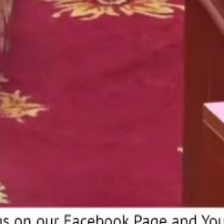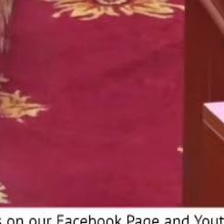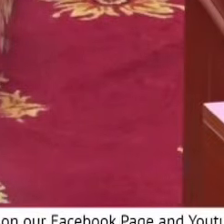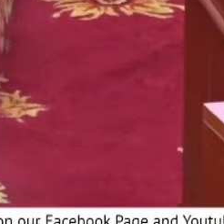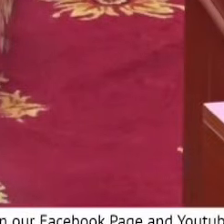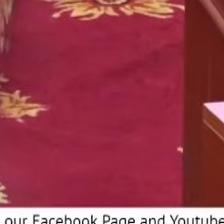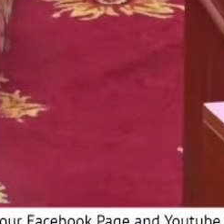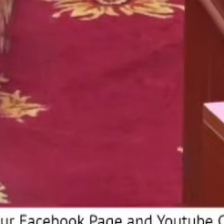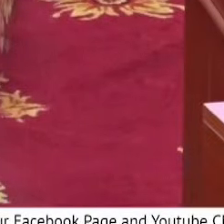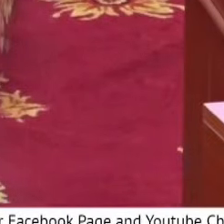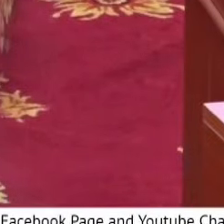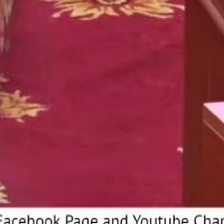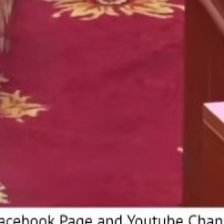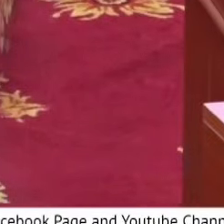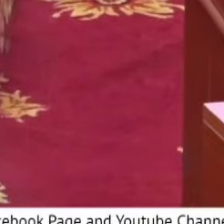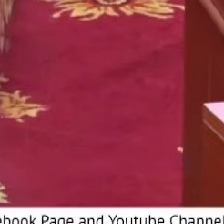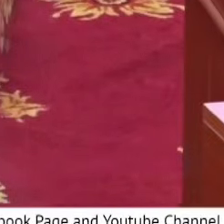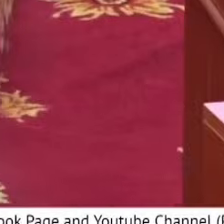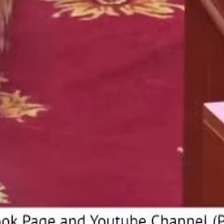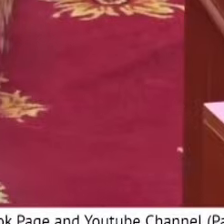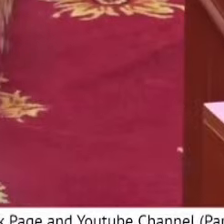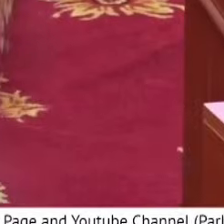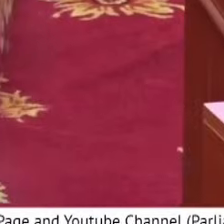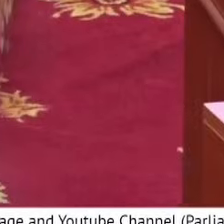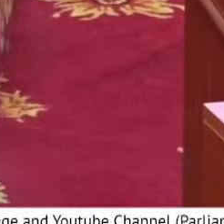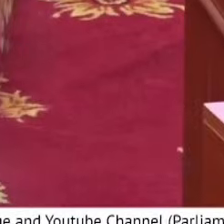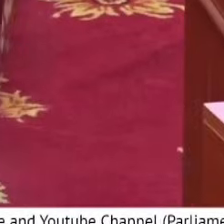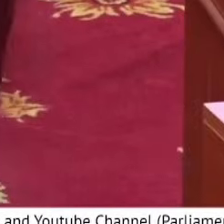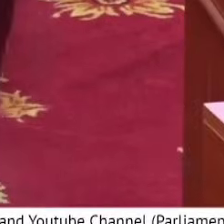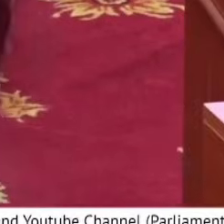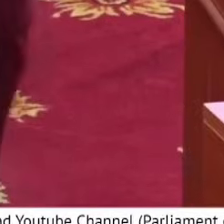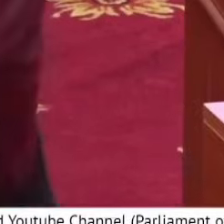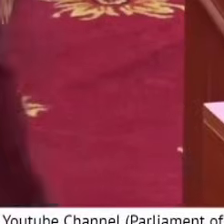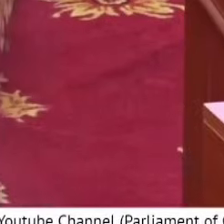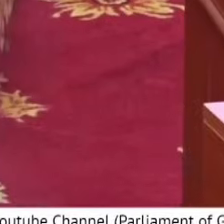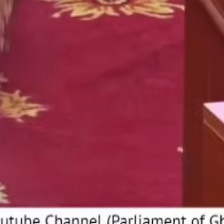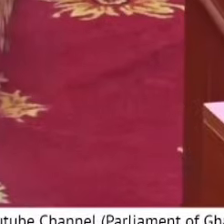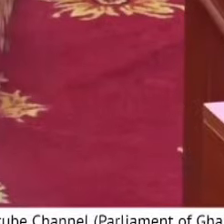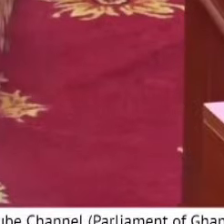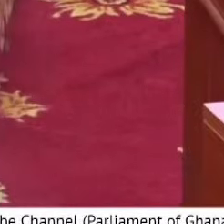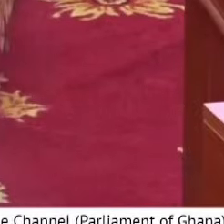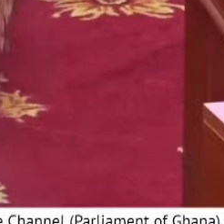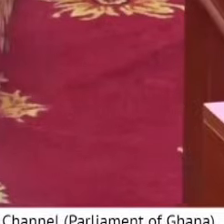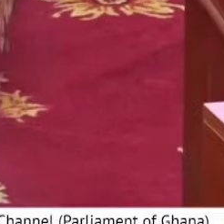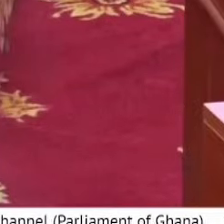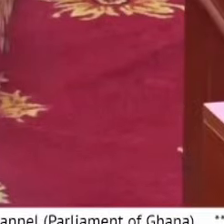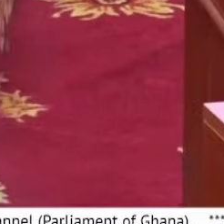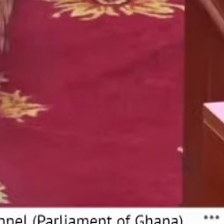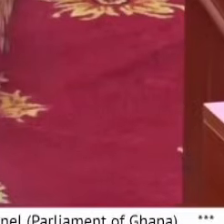developing 18 carbon market projects under the